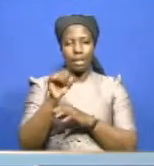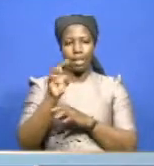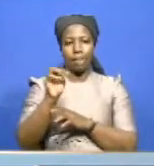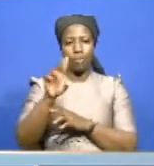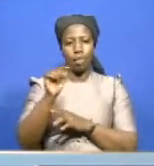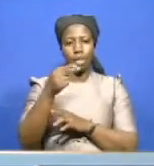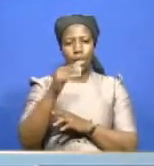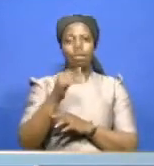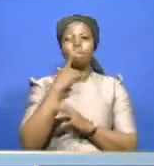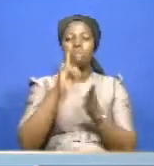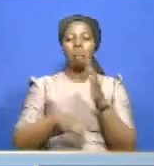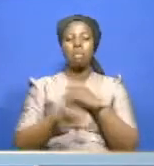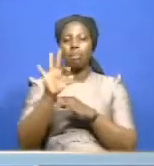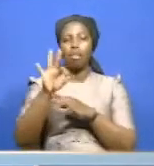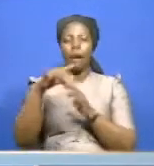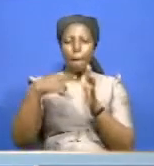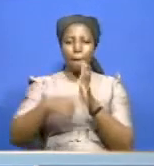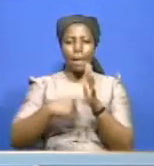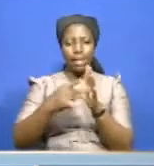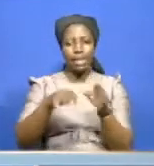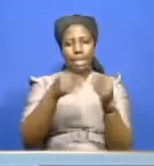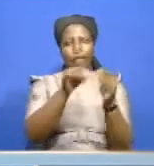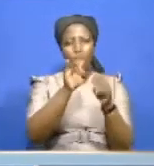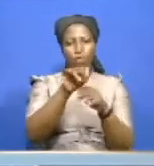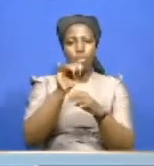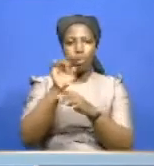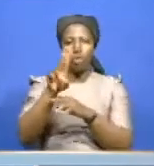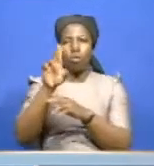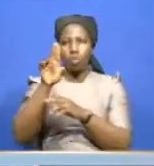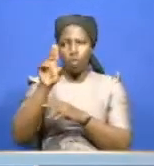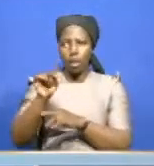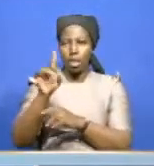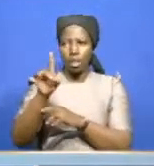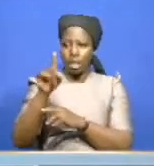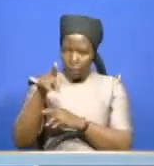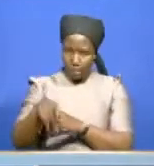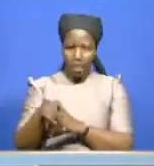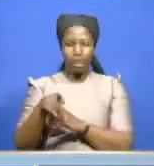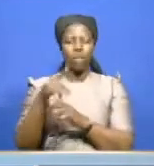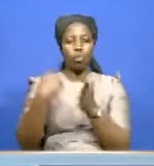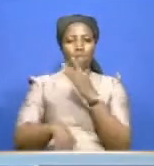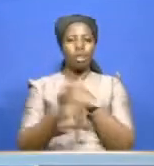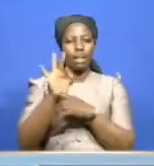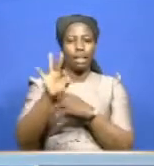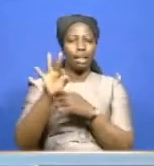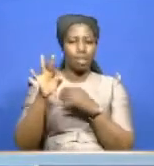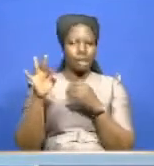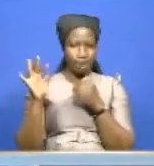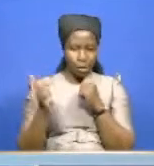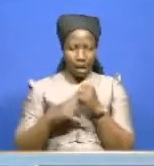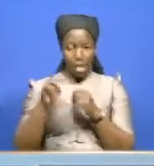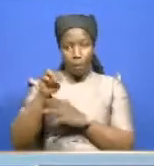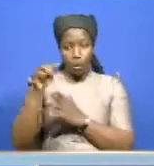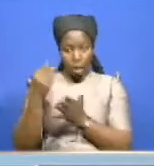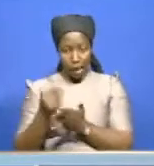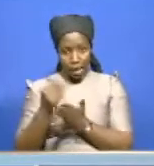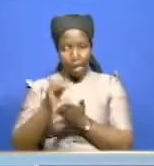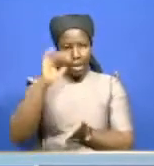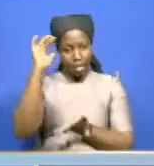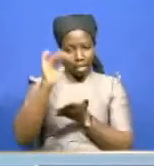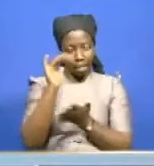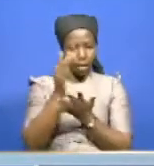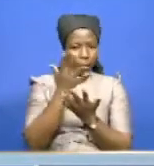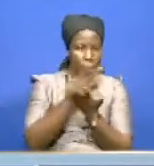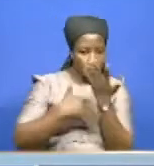machines donated by the United Nations Development Programme at a cost of 36 million shillings will minimise contact between doctors and